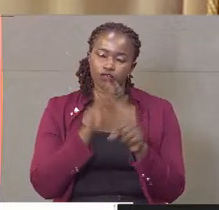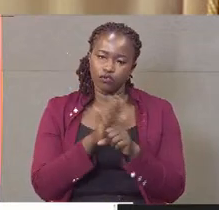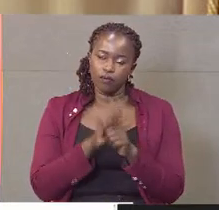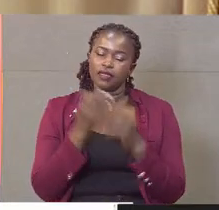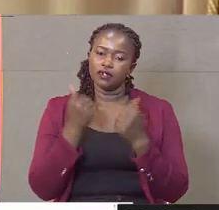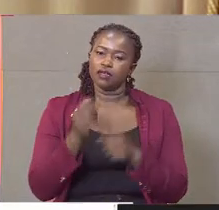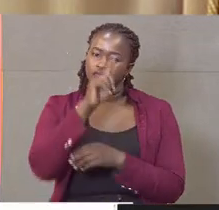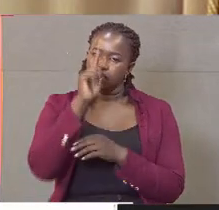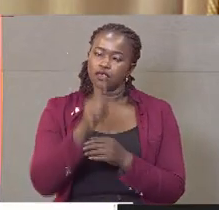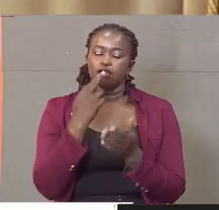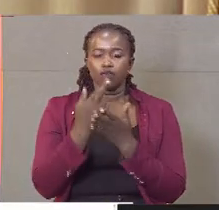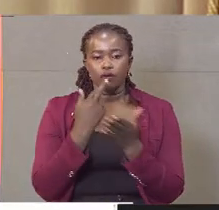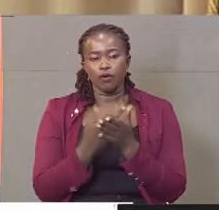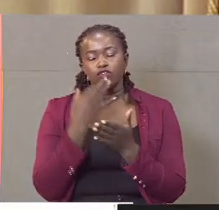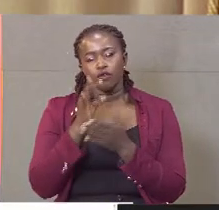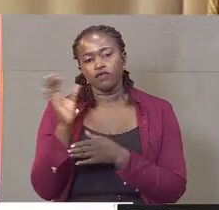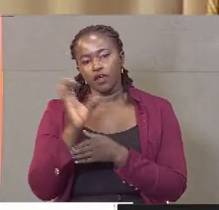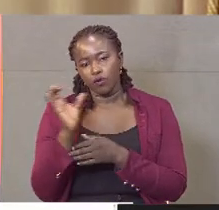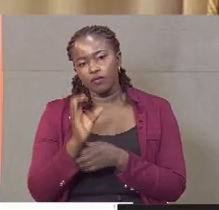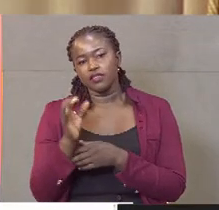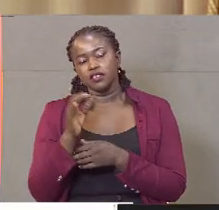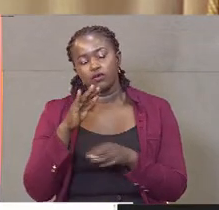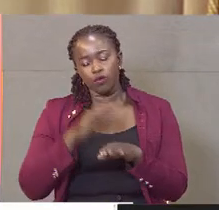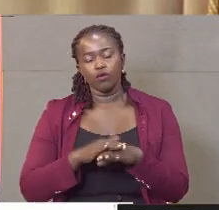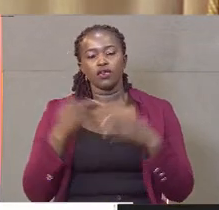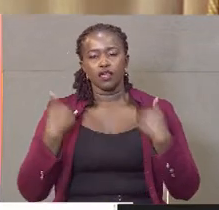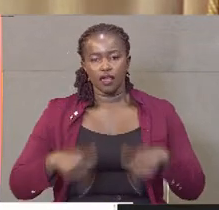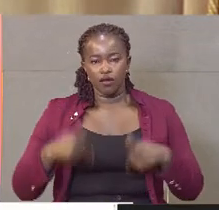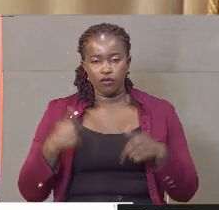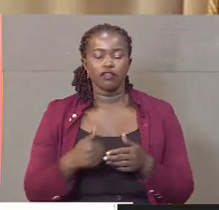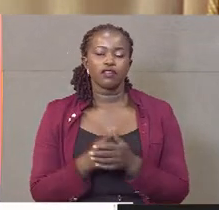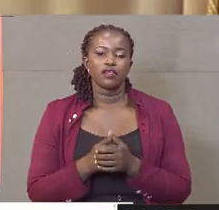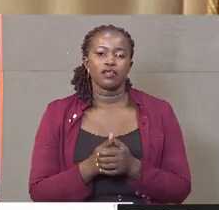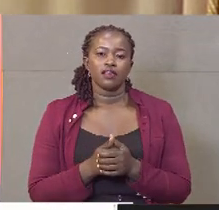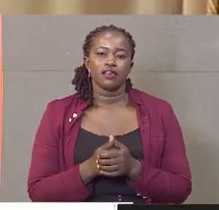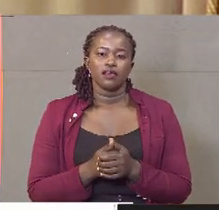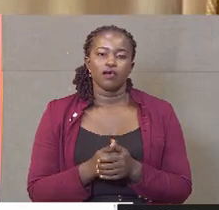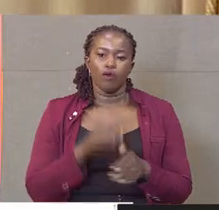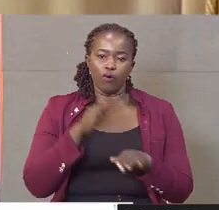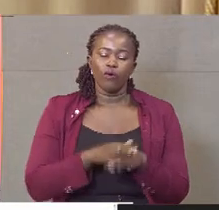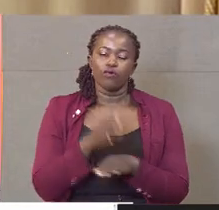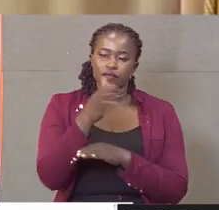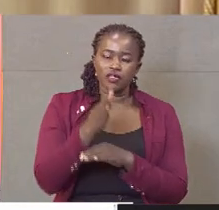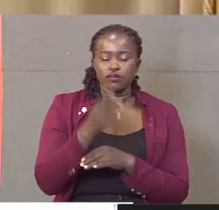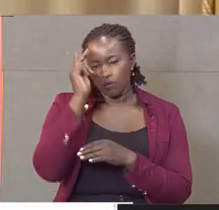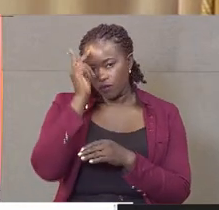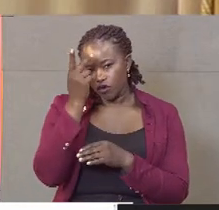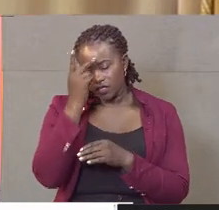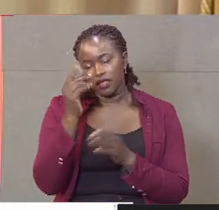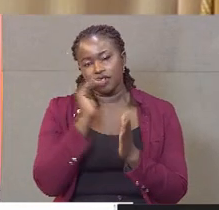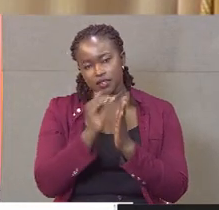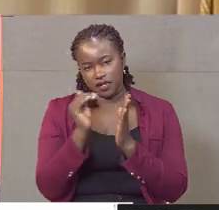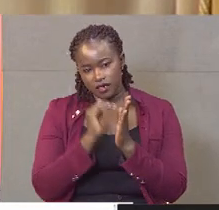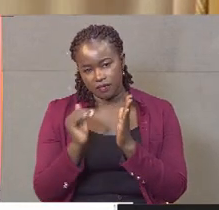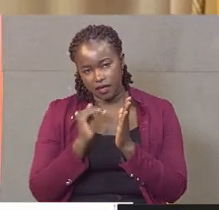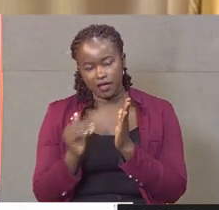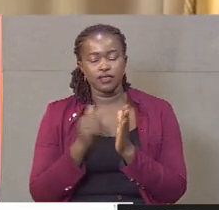that the report of the Committee of Health on the Ministerial Policy Statement